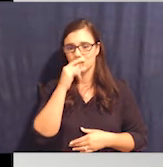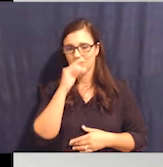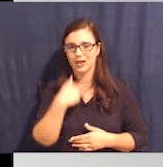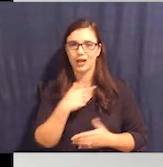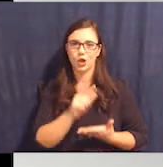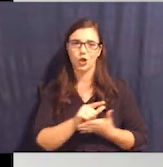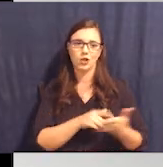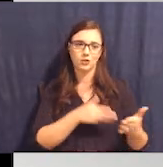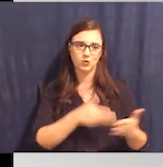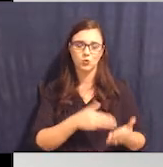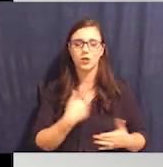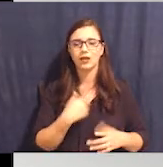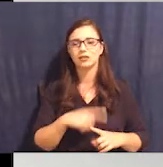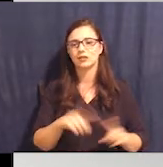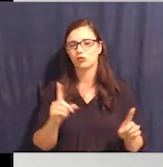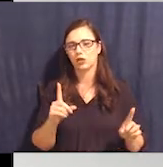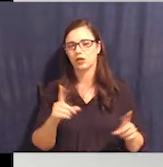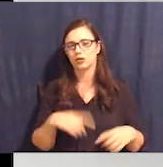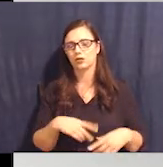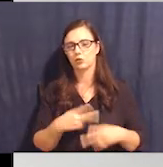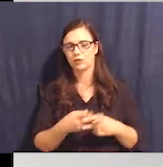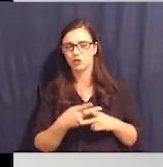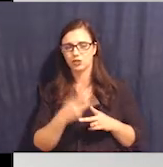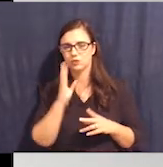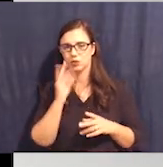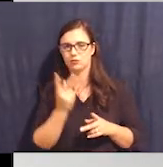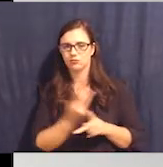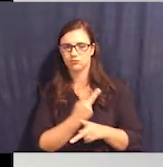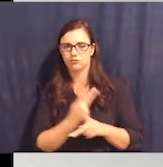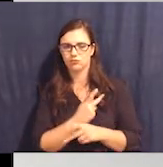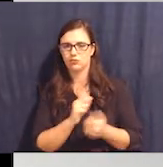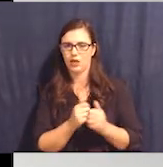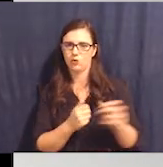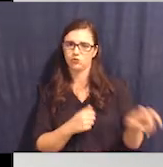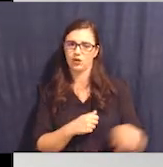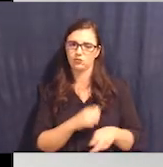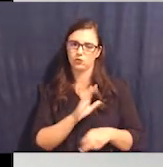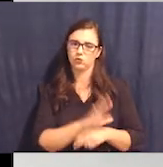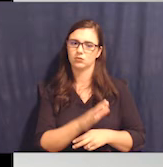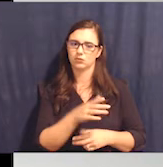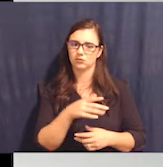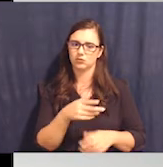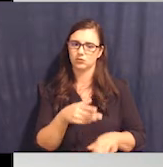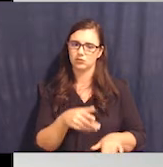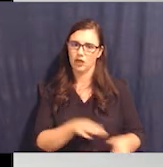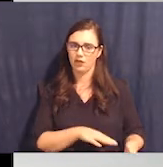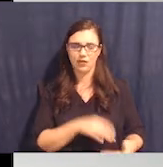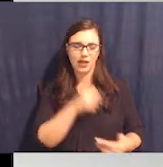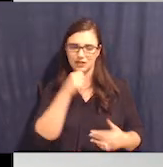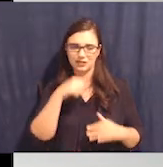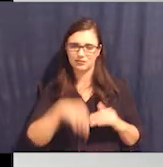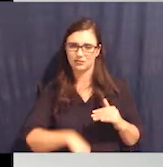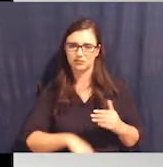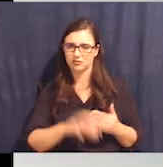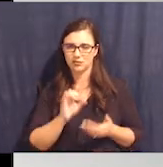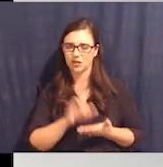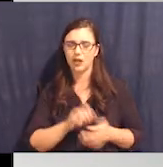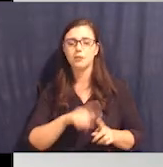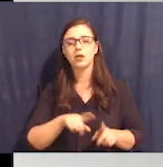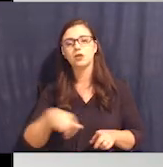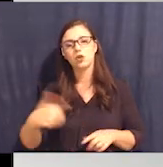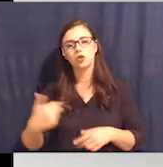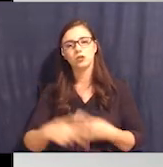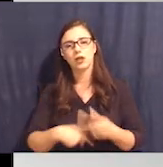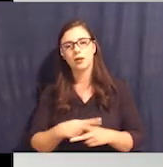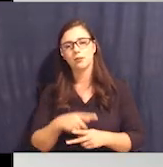lawsuit, there are different provisions that determine how the money is transferred as a child's death. I didn't go into that, but there